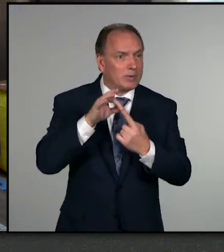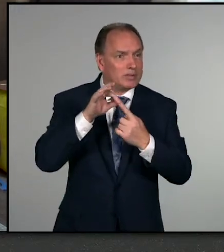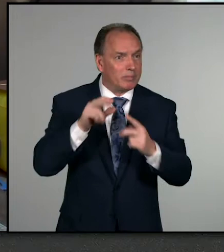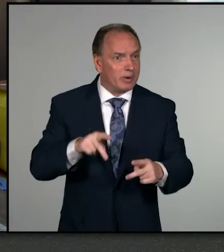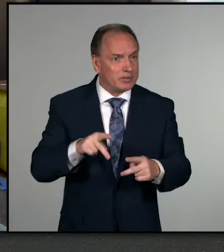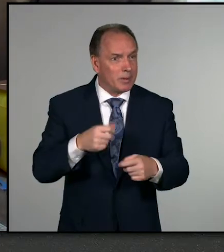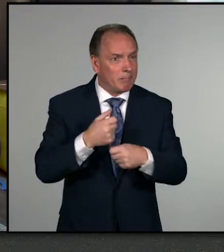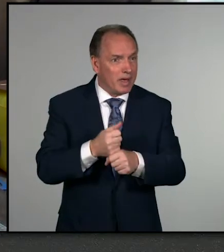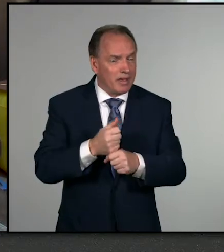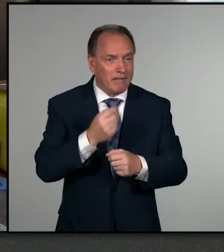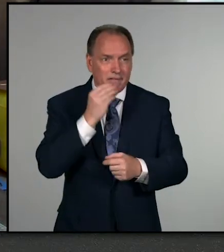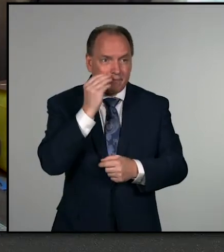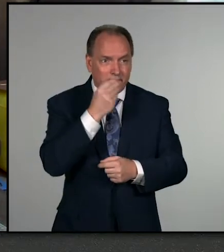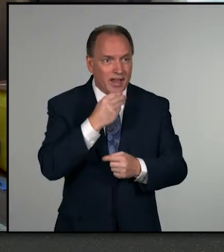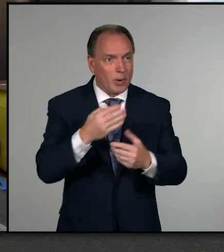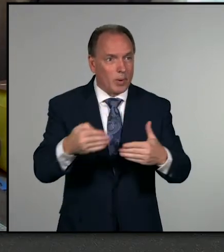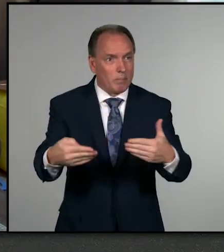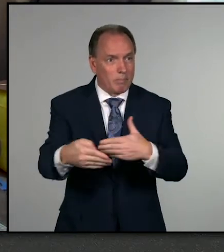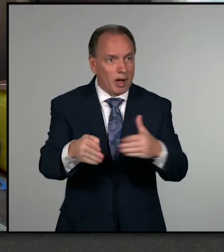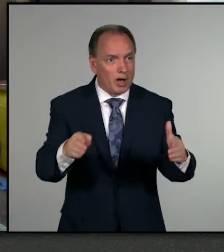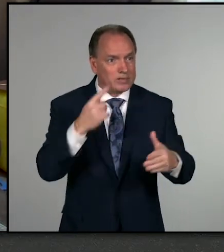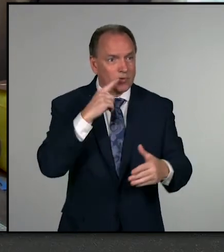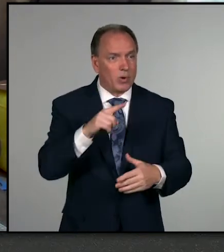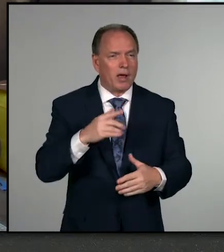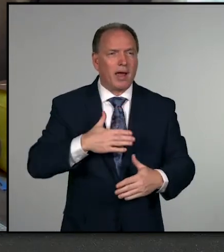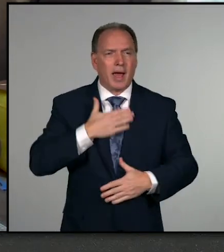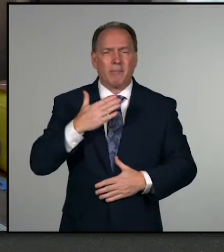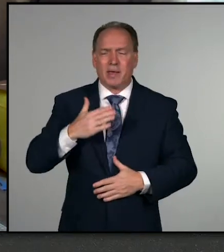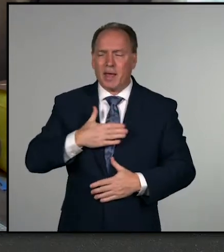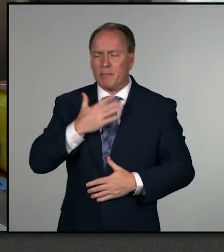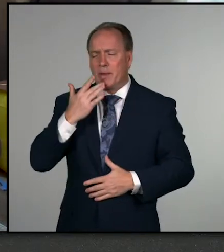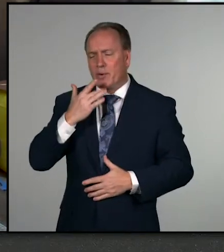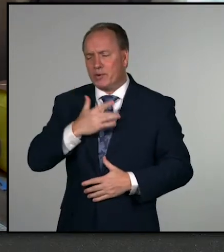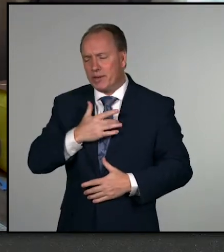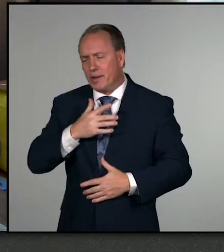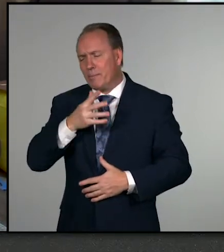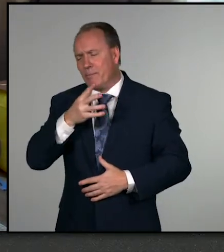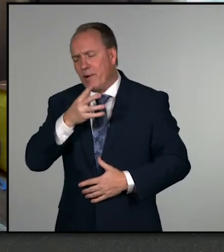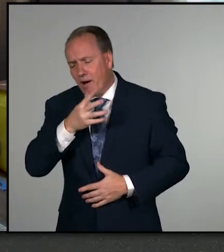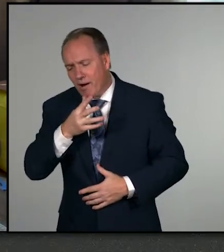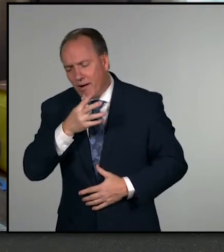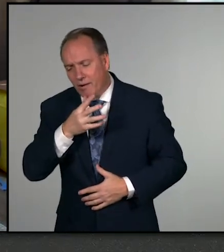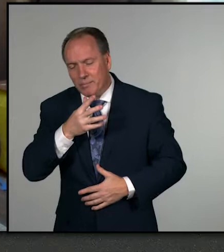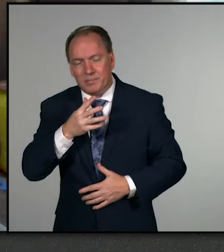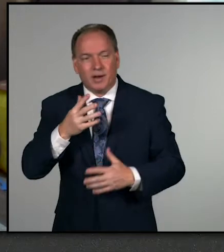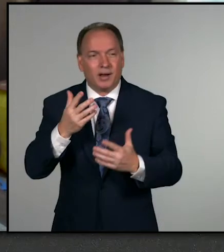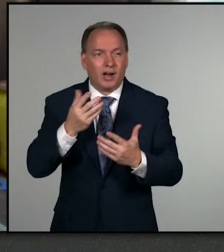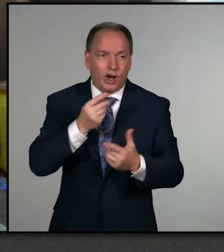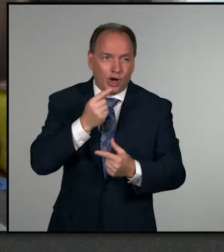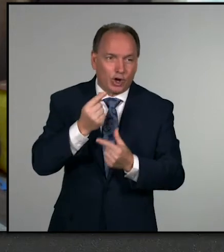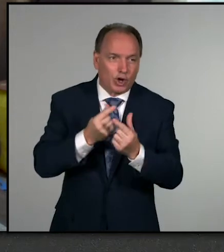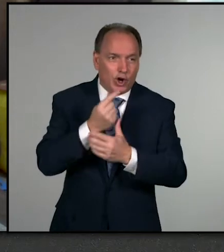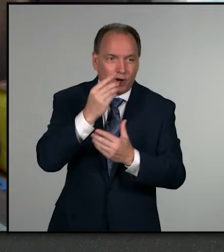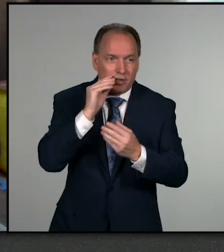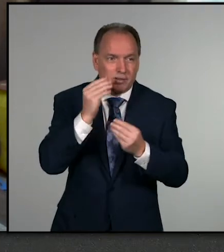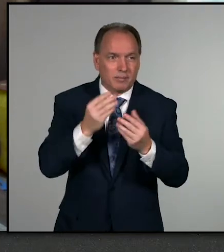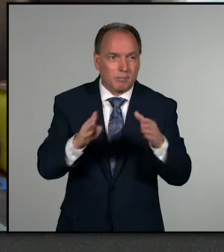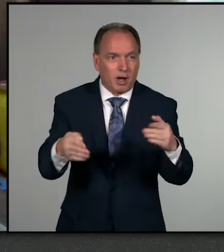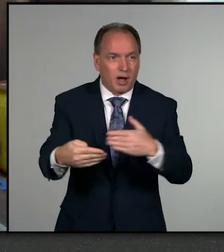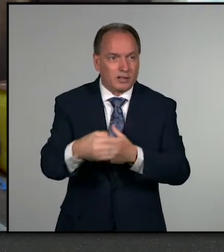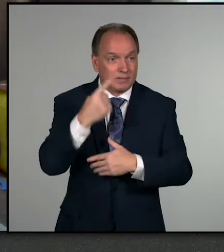they made the flower boxes for. Happy, happy birthday, Mom, a garden box for